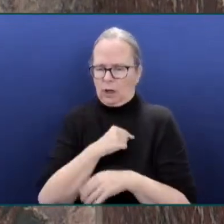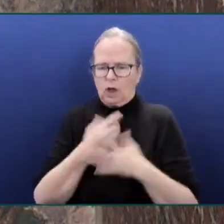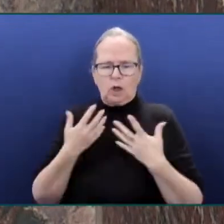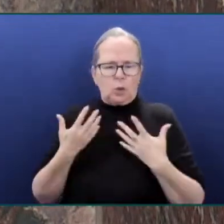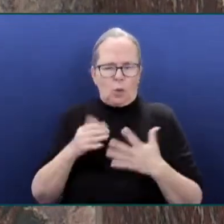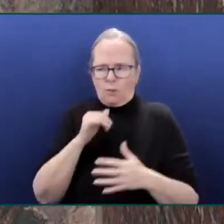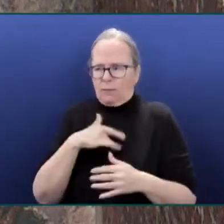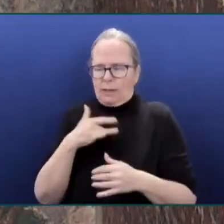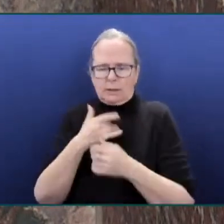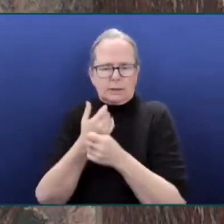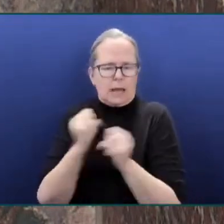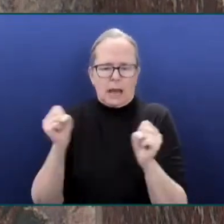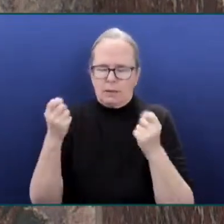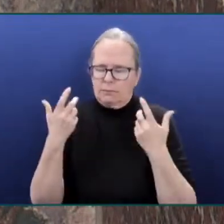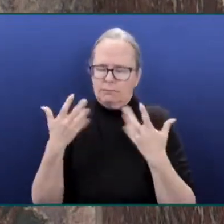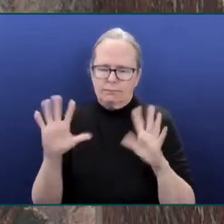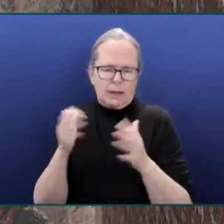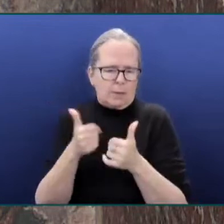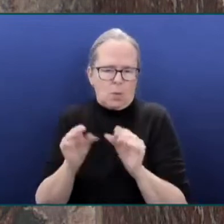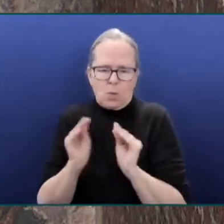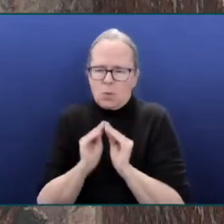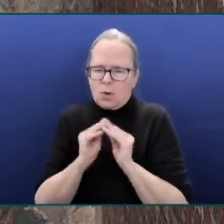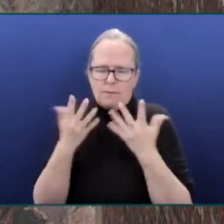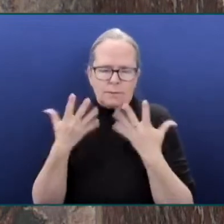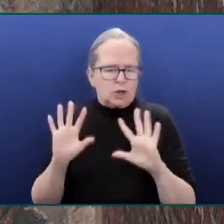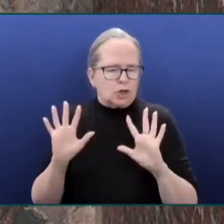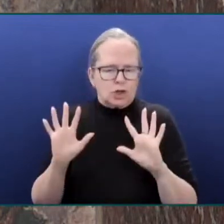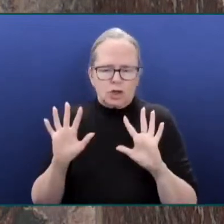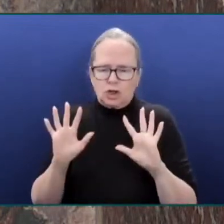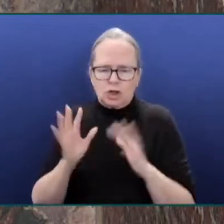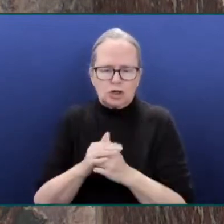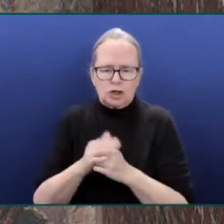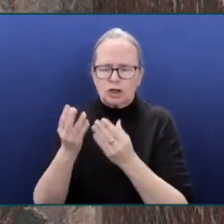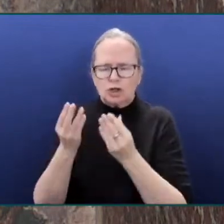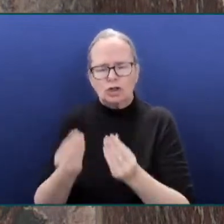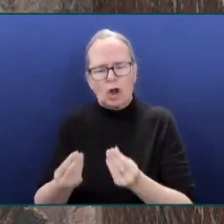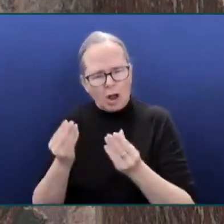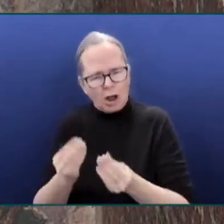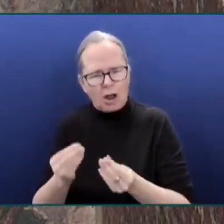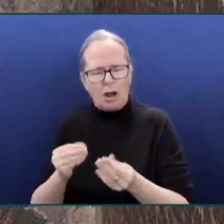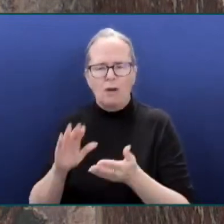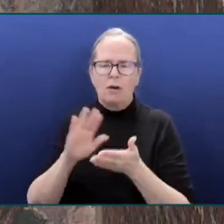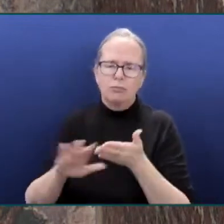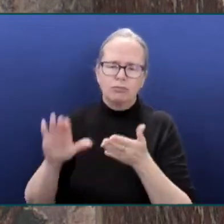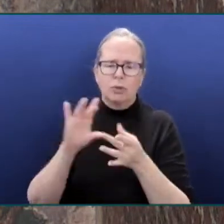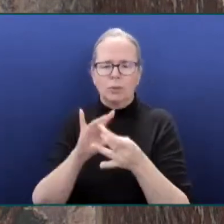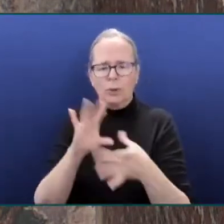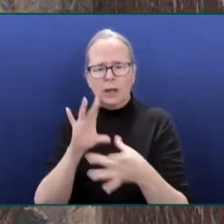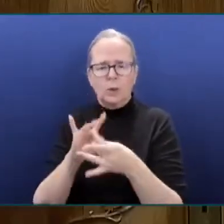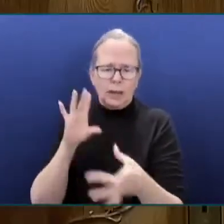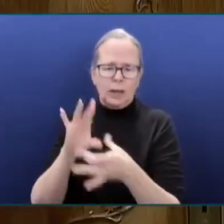small business owners like Joanne when she and her employees will feel safe again?